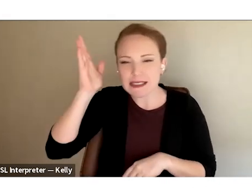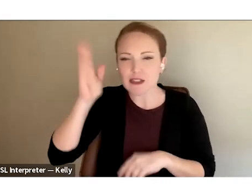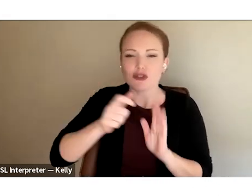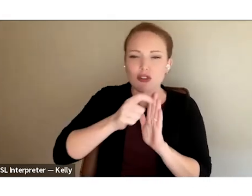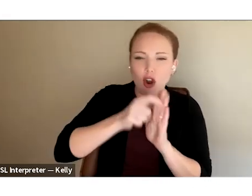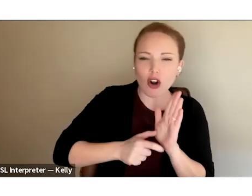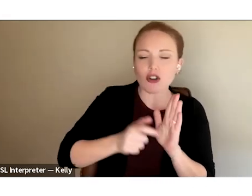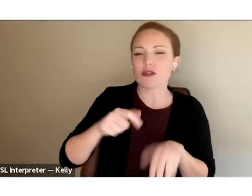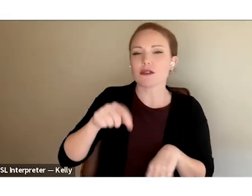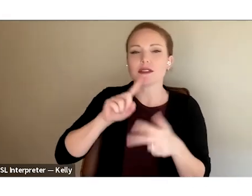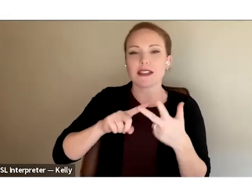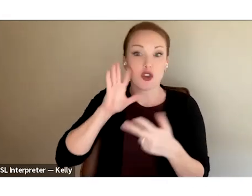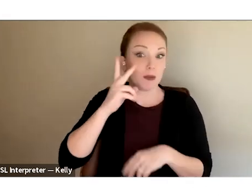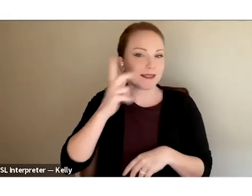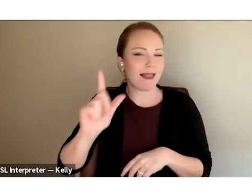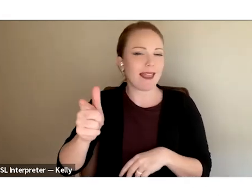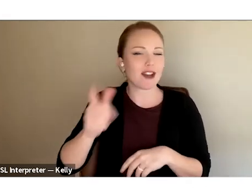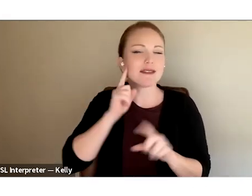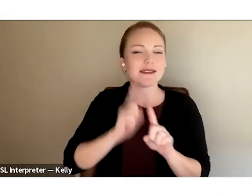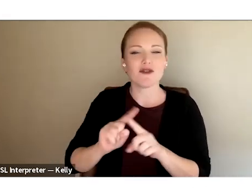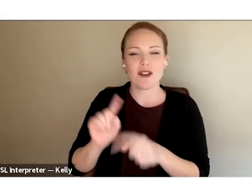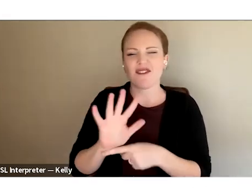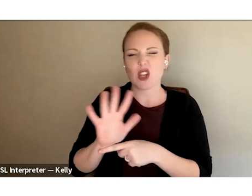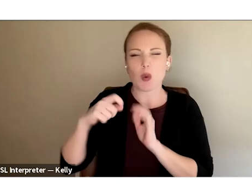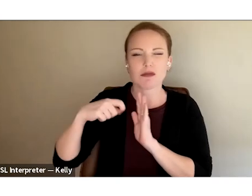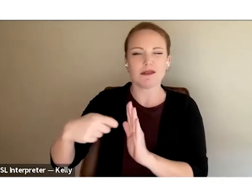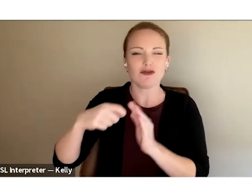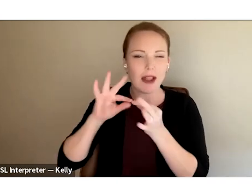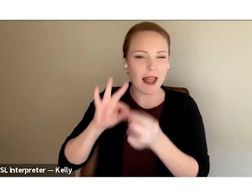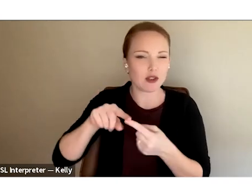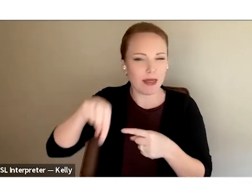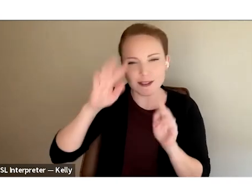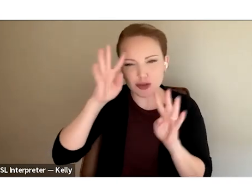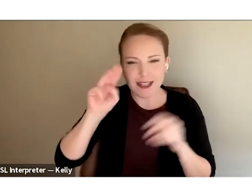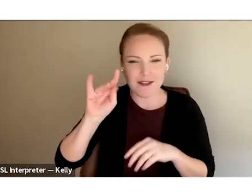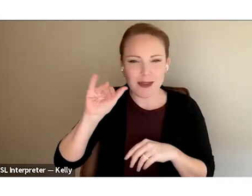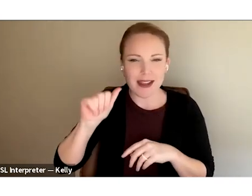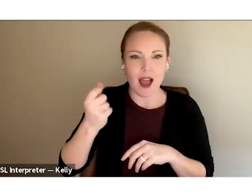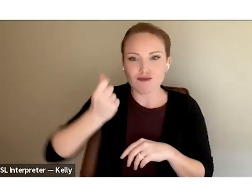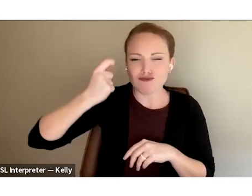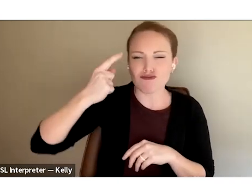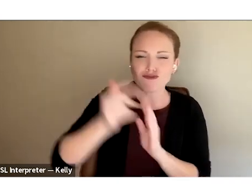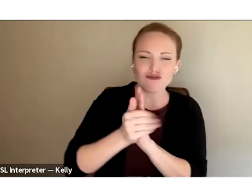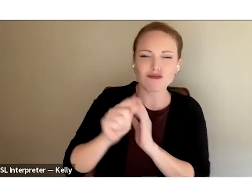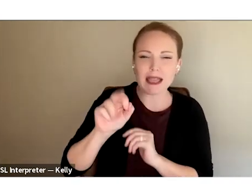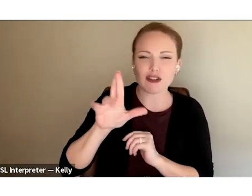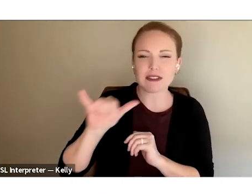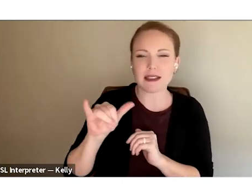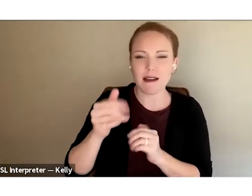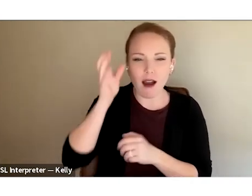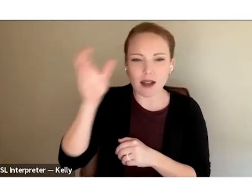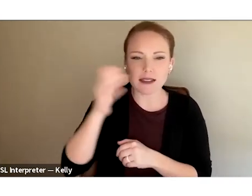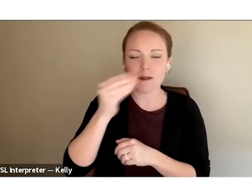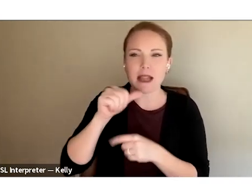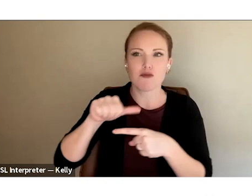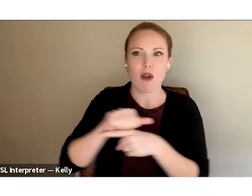later, co-launch of videos that are part of this creative media literacy concept and